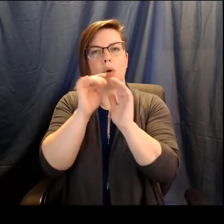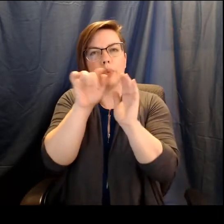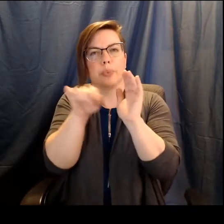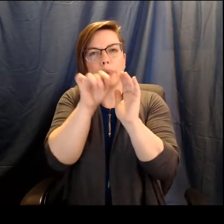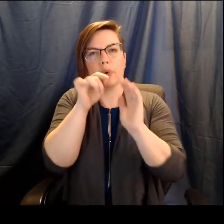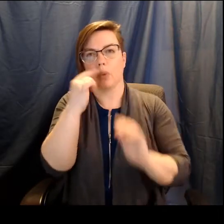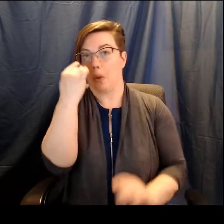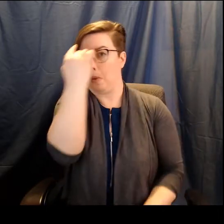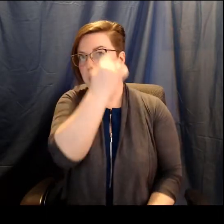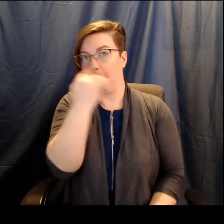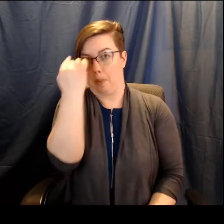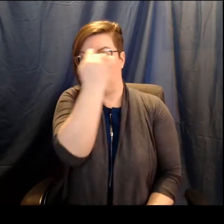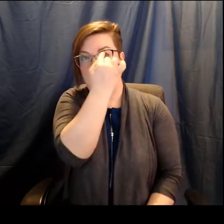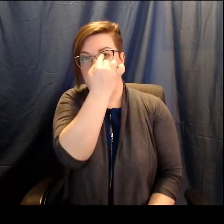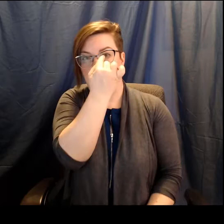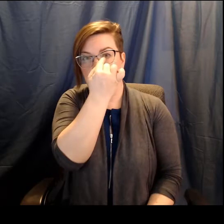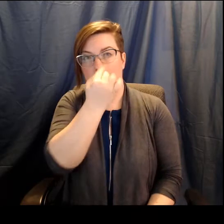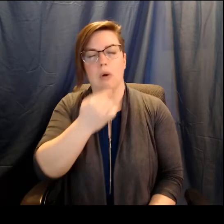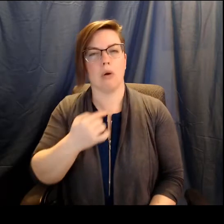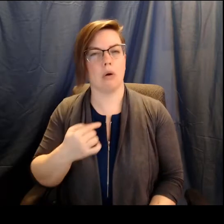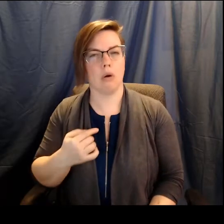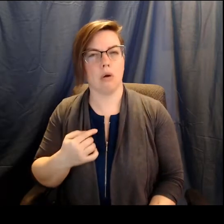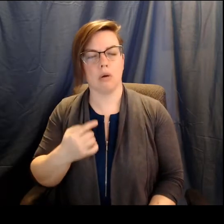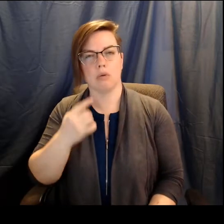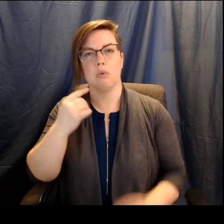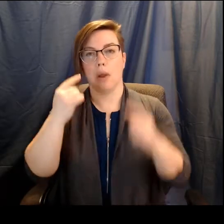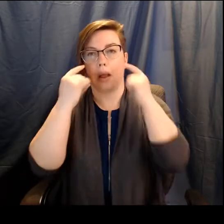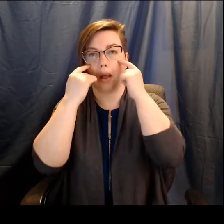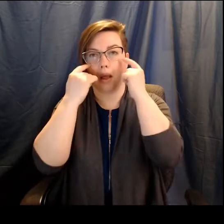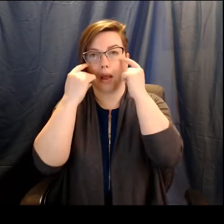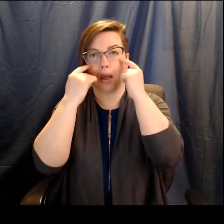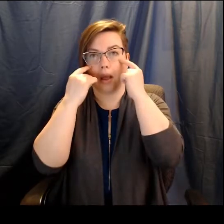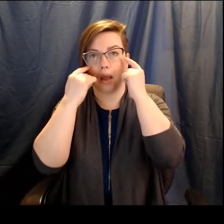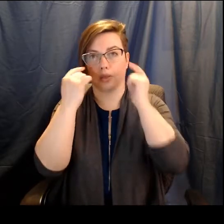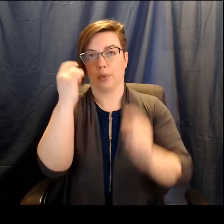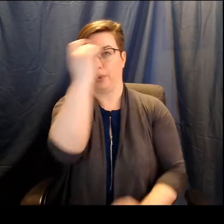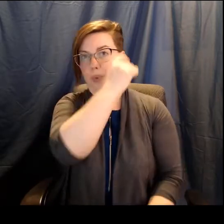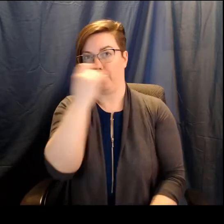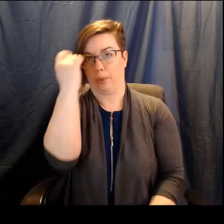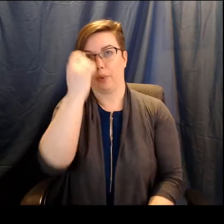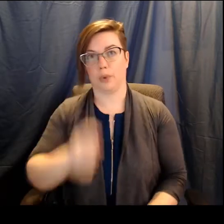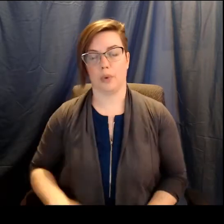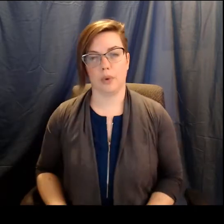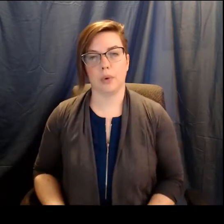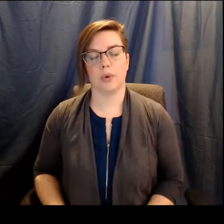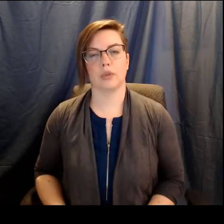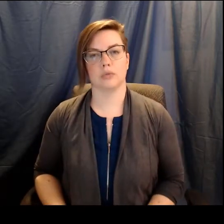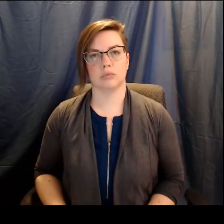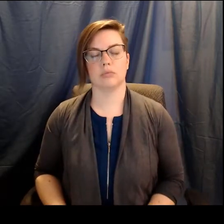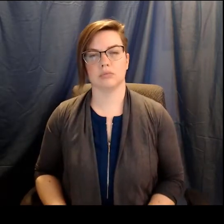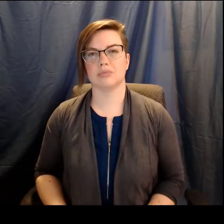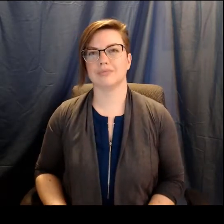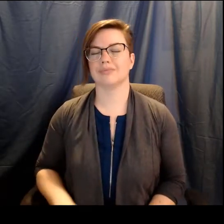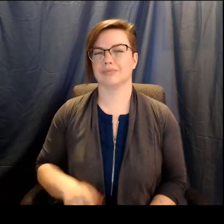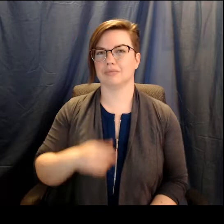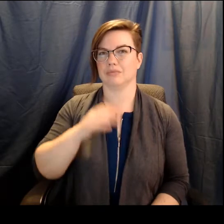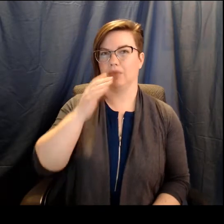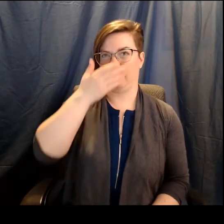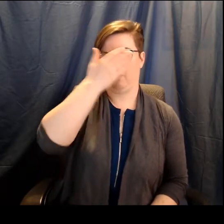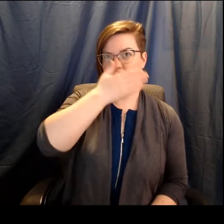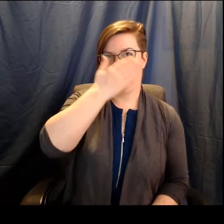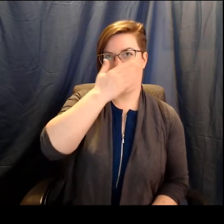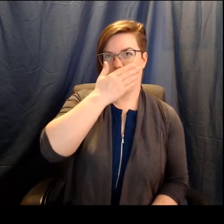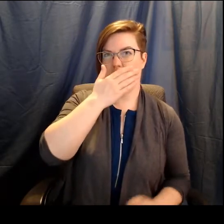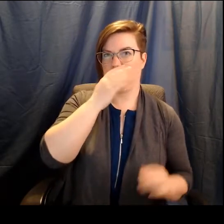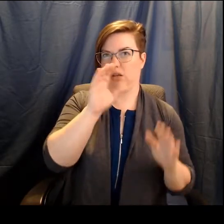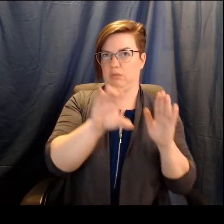neck. That circle, that smaller oval, is around her eyes. You can see it quite clearly in the picture from in front